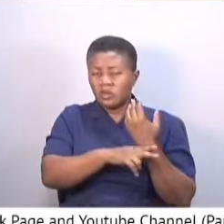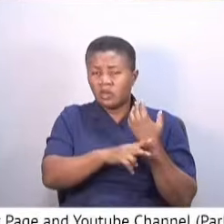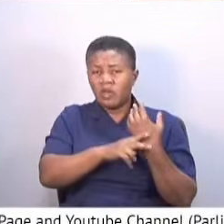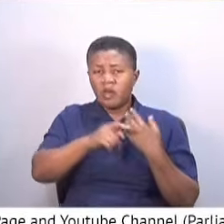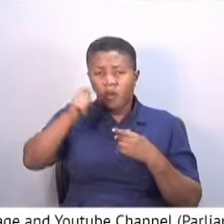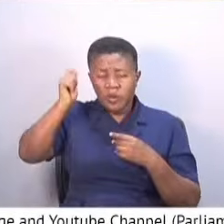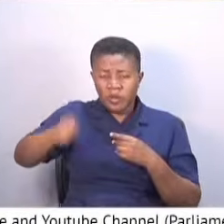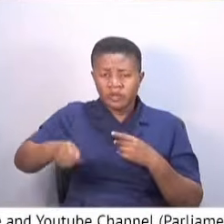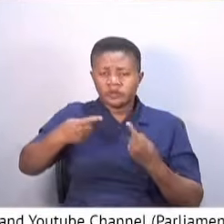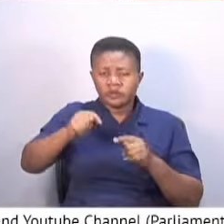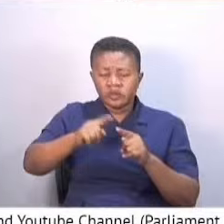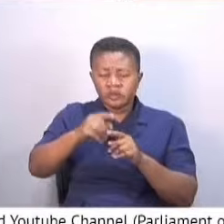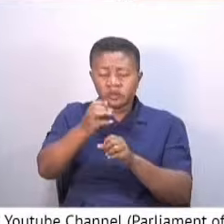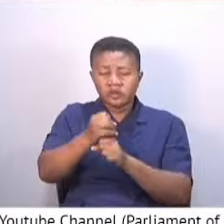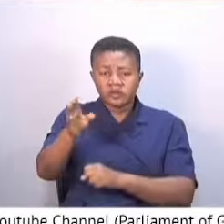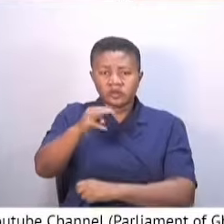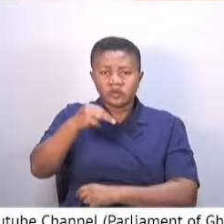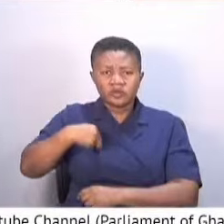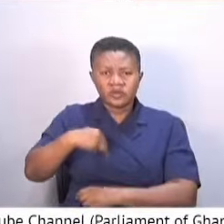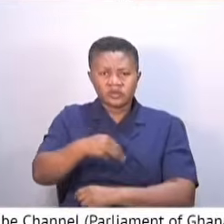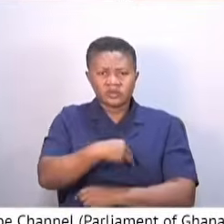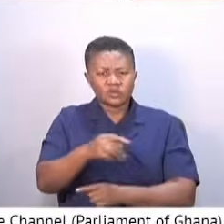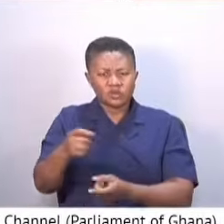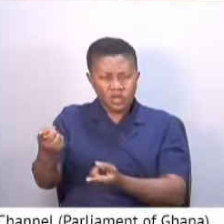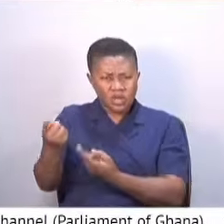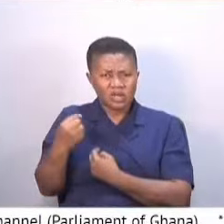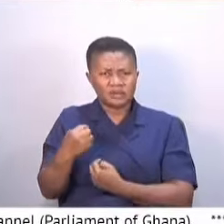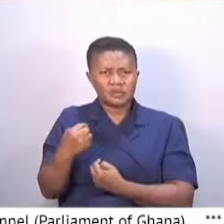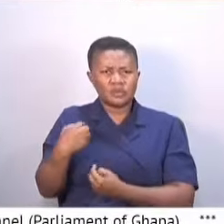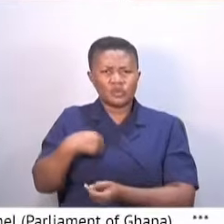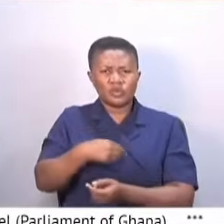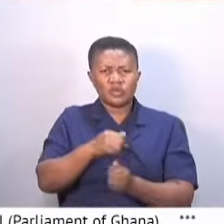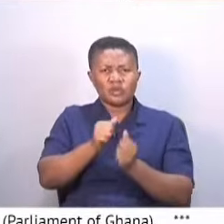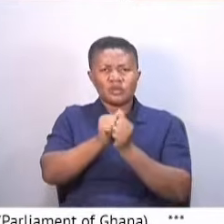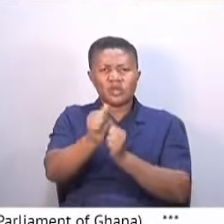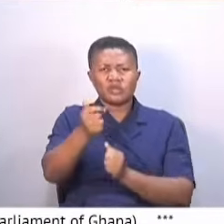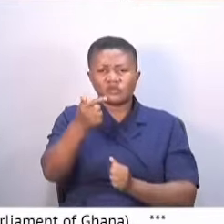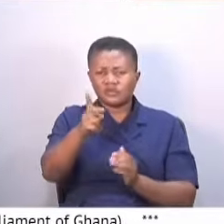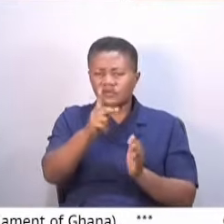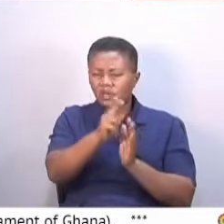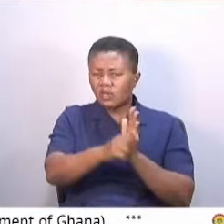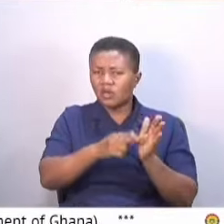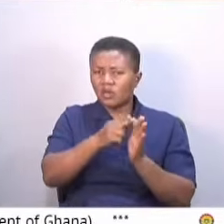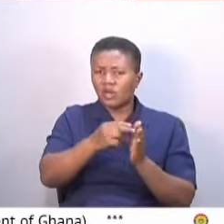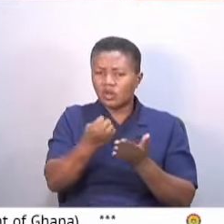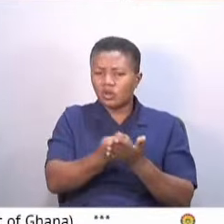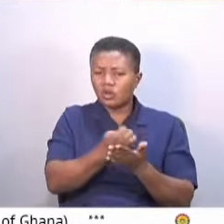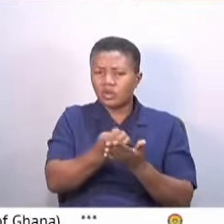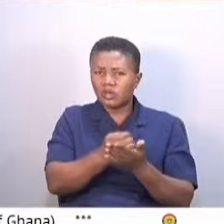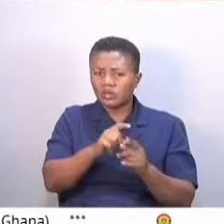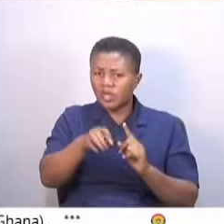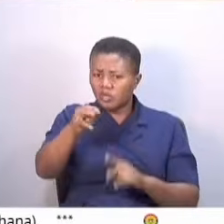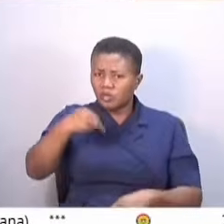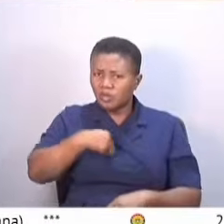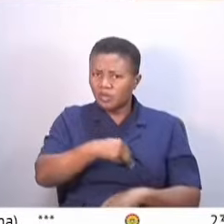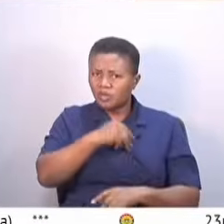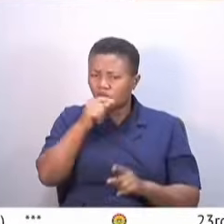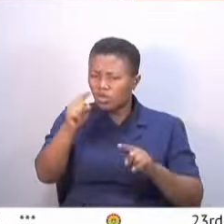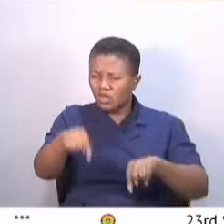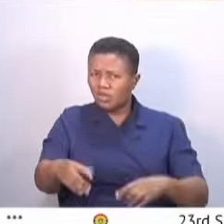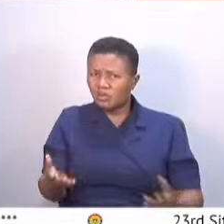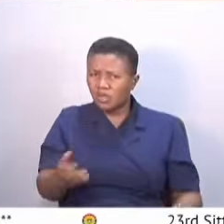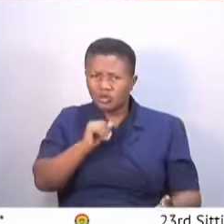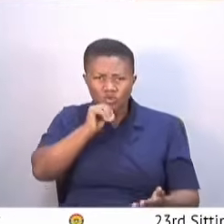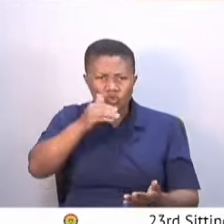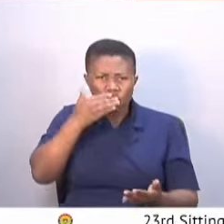to always come. We have just passed the 24-hour economy, and yet your members, they don't come to the chamber. Today, look at the numbers that you have here. It